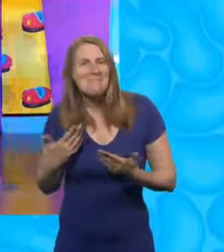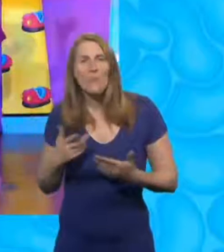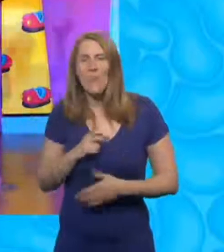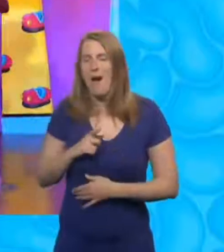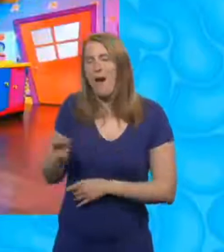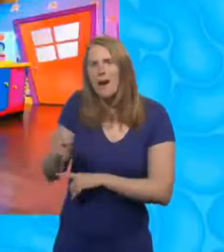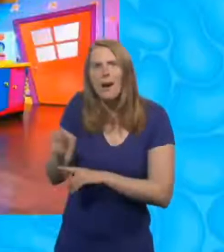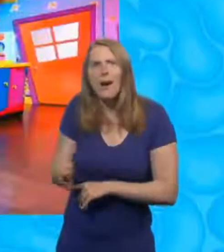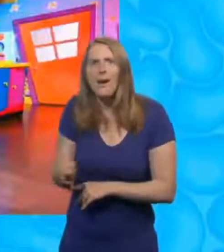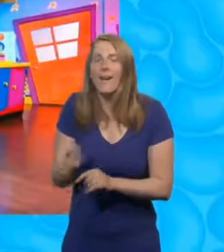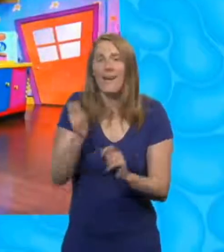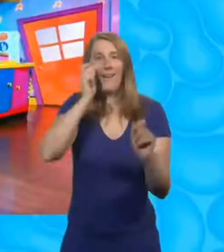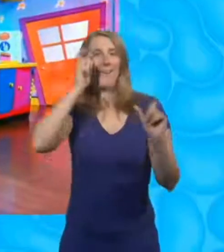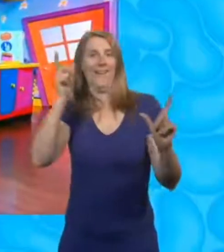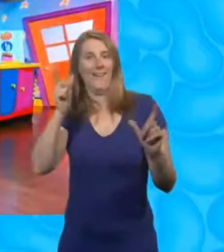wake up quick. Whoa!